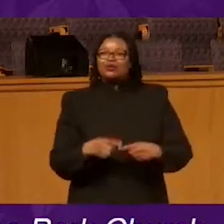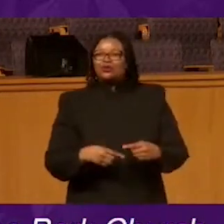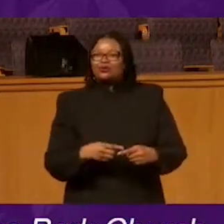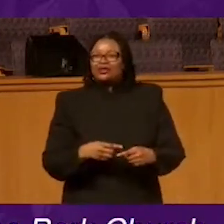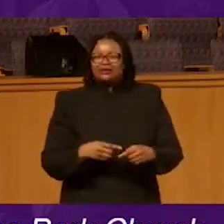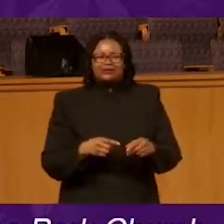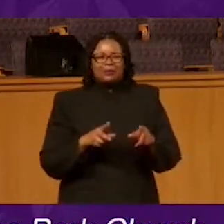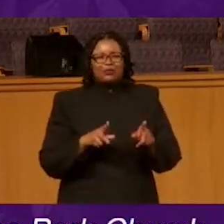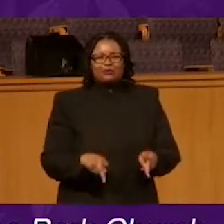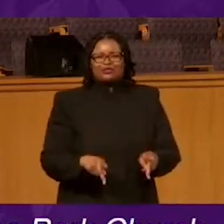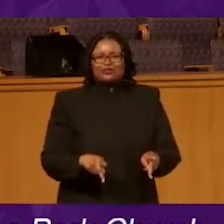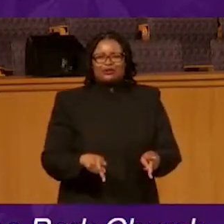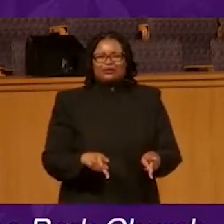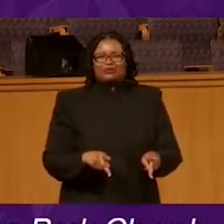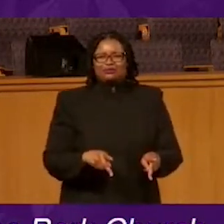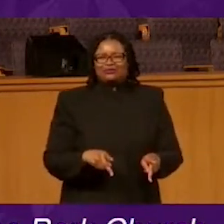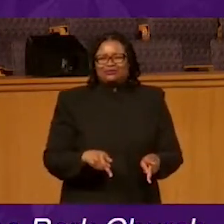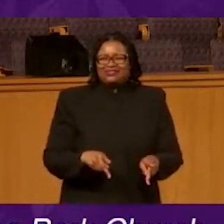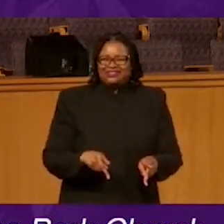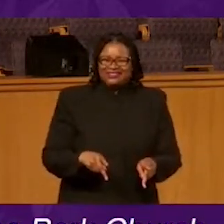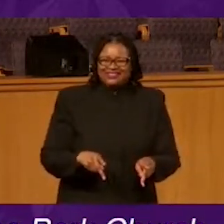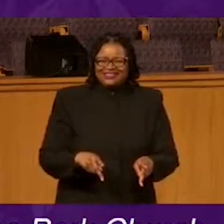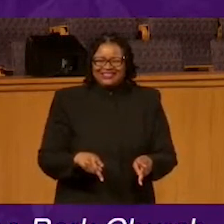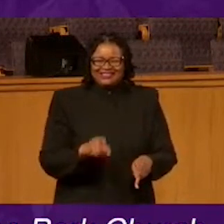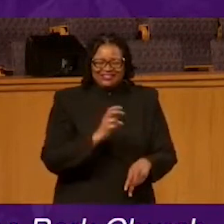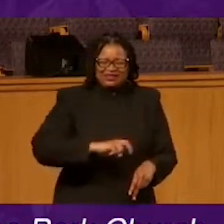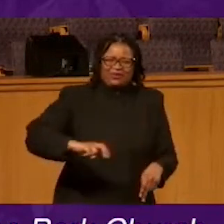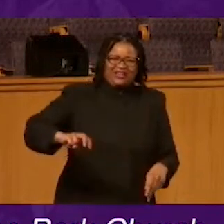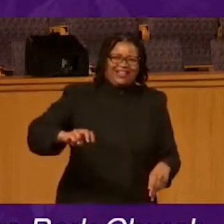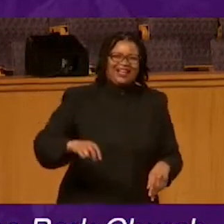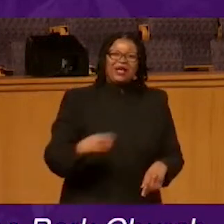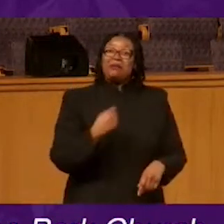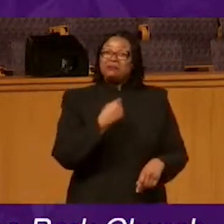retreat. It's going to be just me and Jesus.